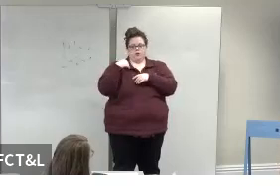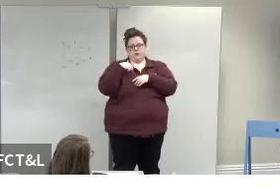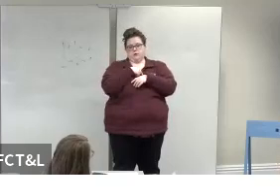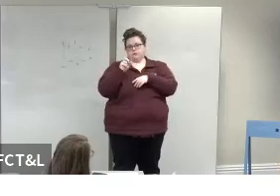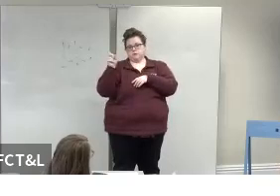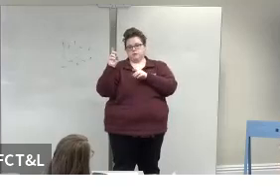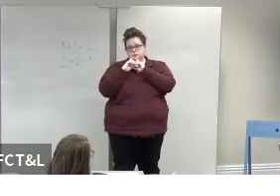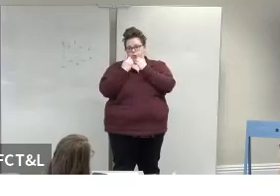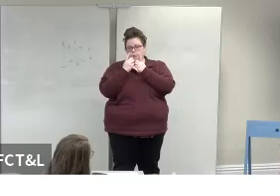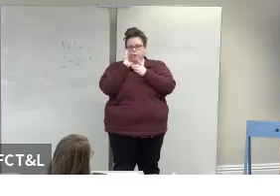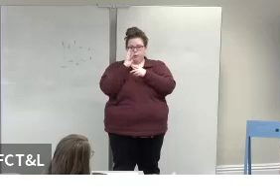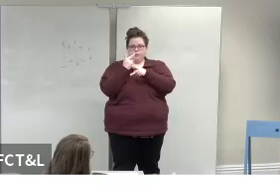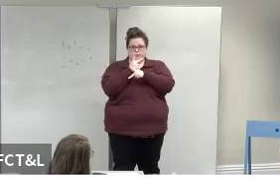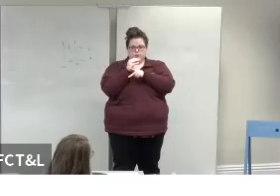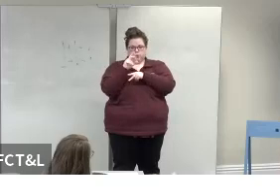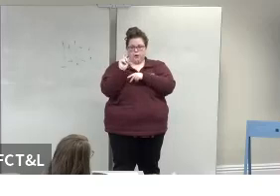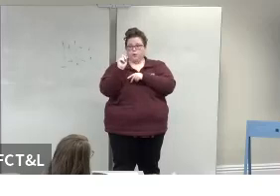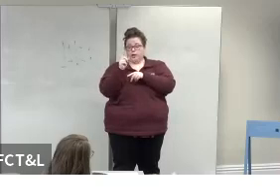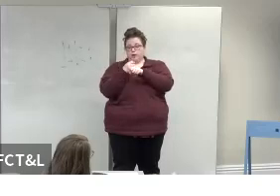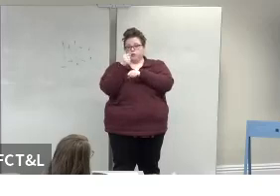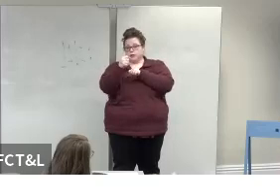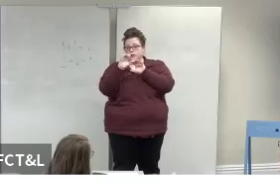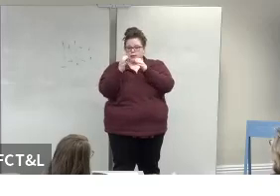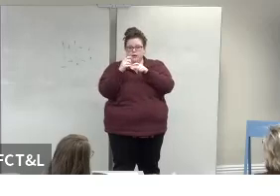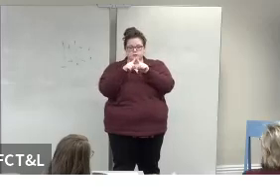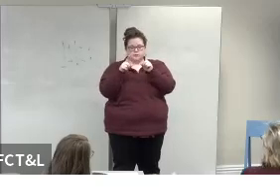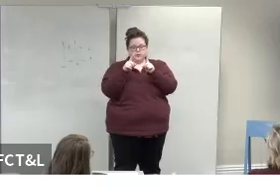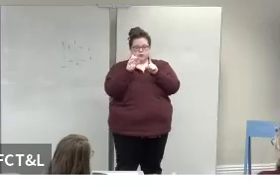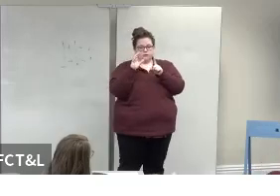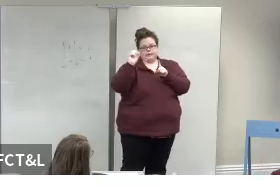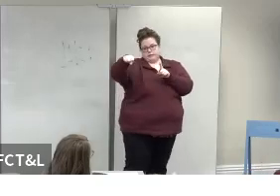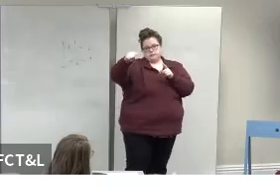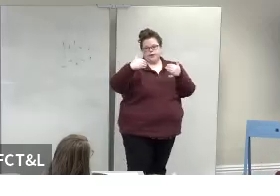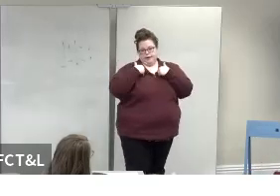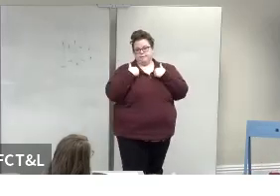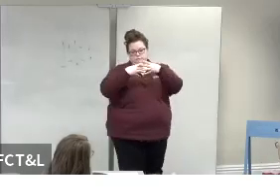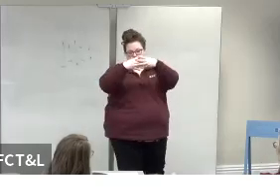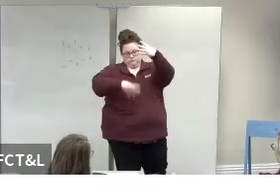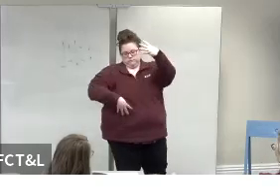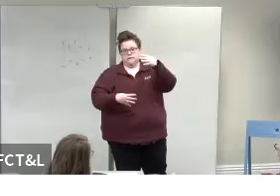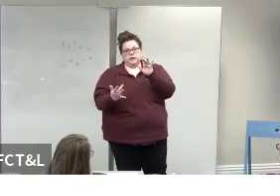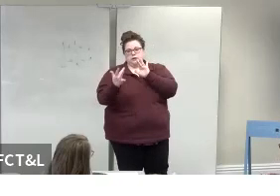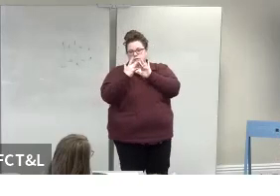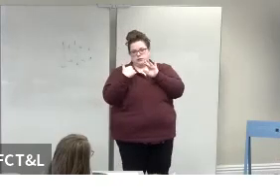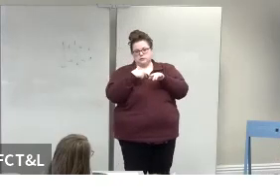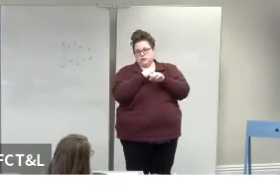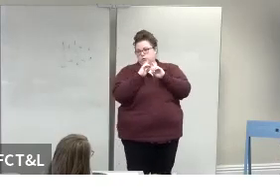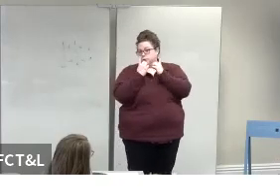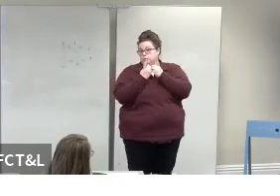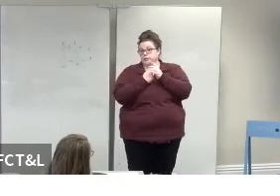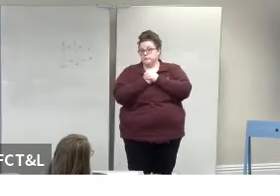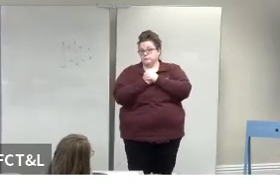waiver, and you can contact one of us within our department and we'll figure out where to place you and get you in a class. So absolutely, yes, we have a lot